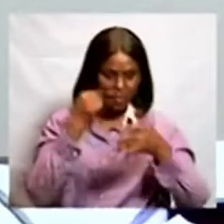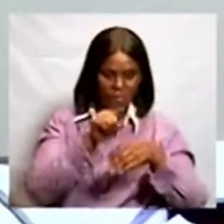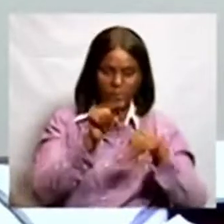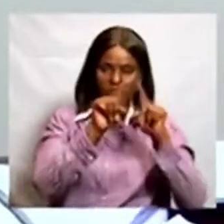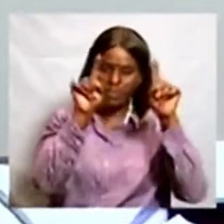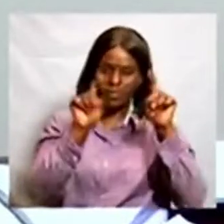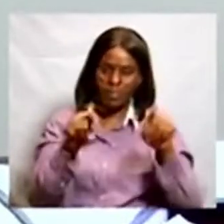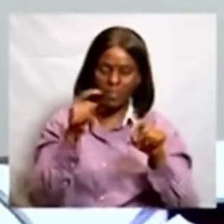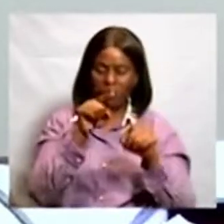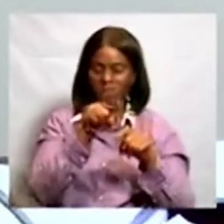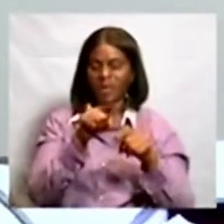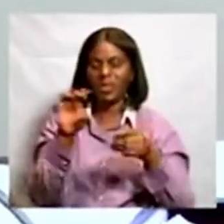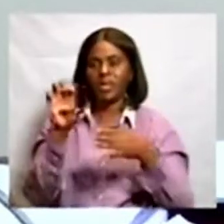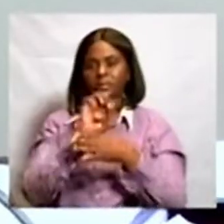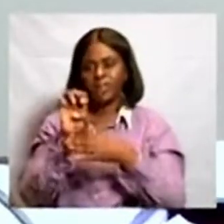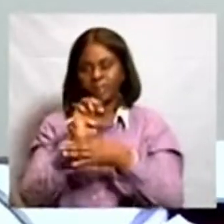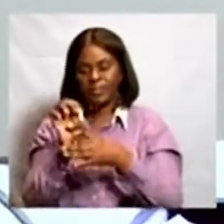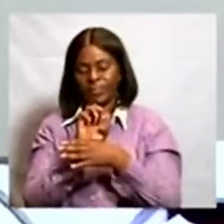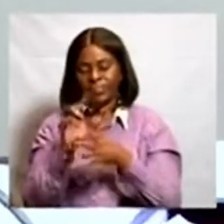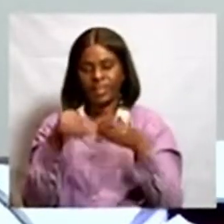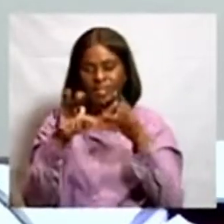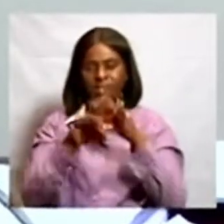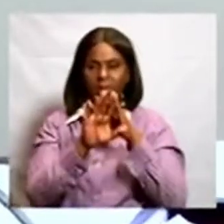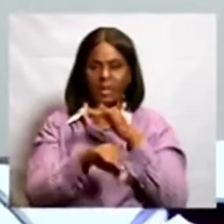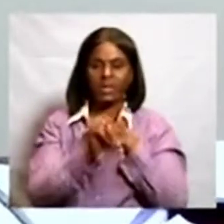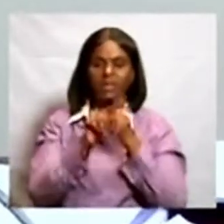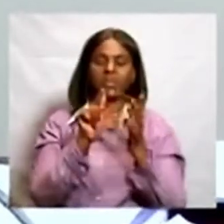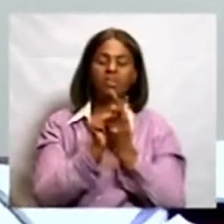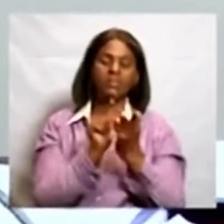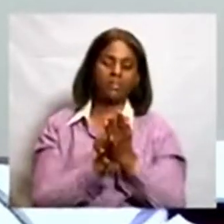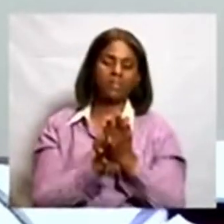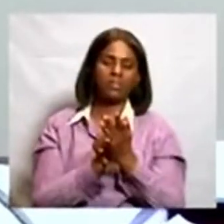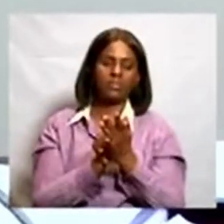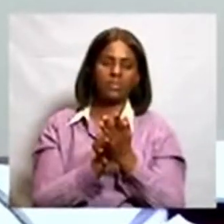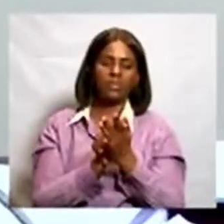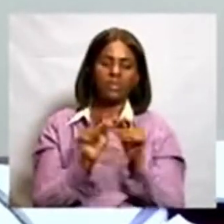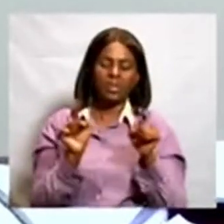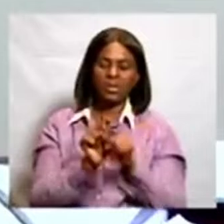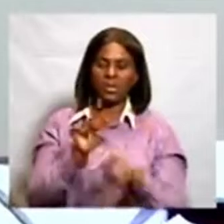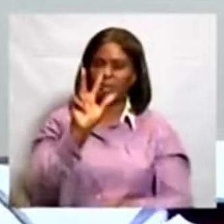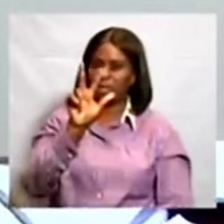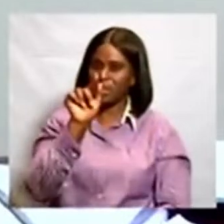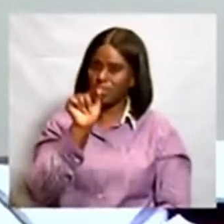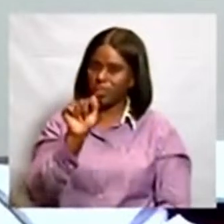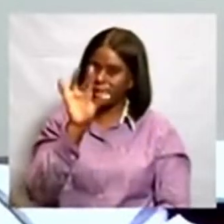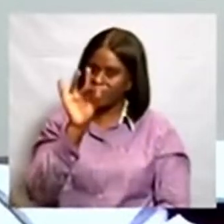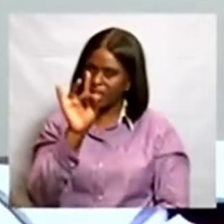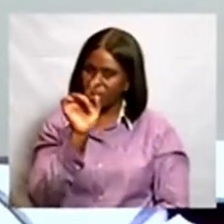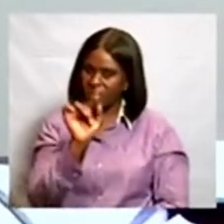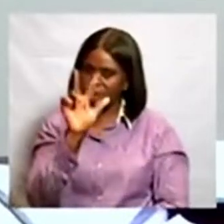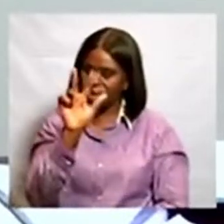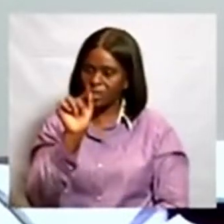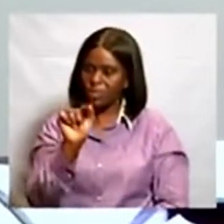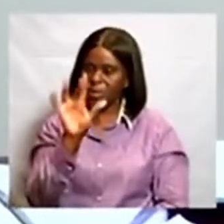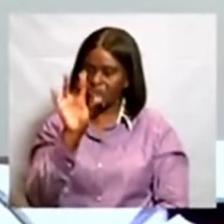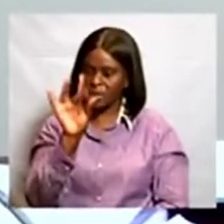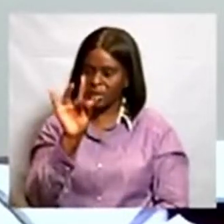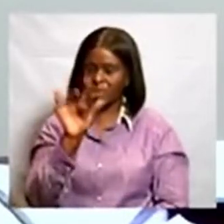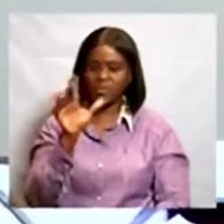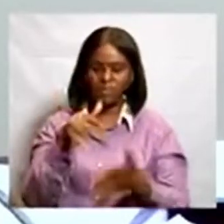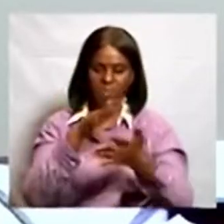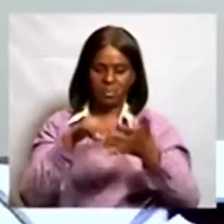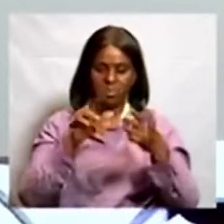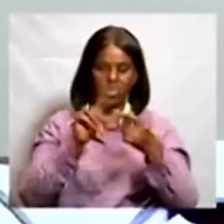of verification of evaluation issued under this Act. Then 3.8 is on the schedule to